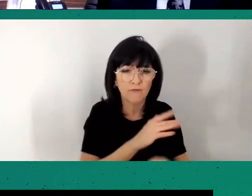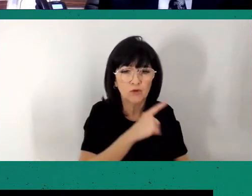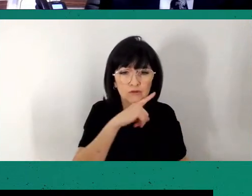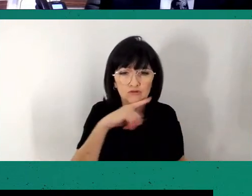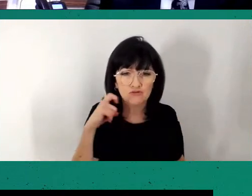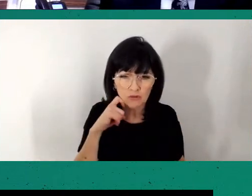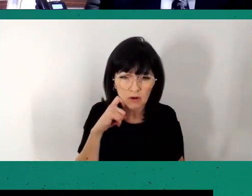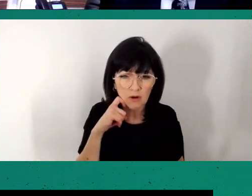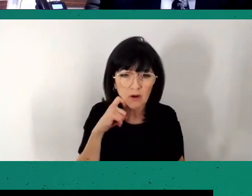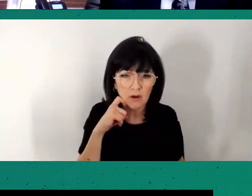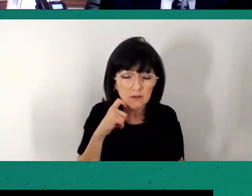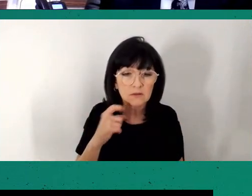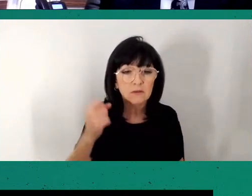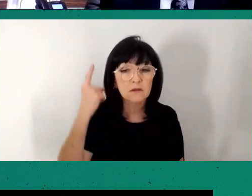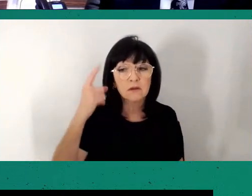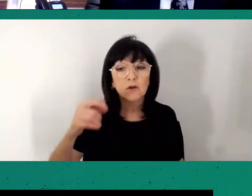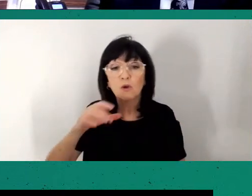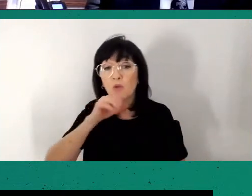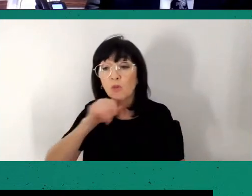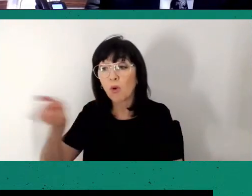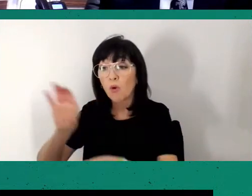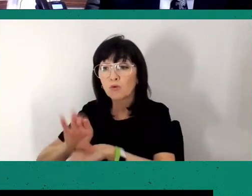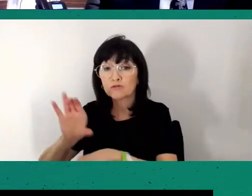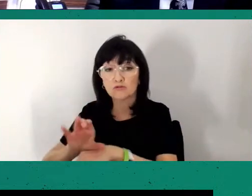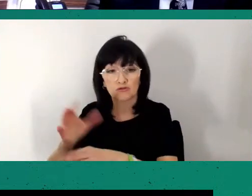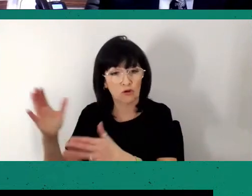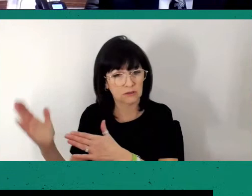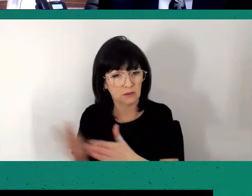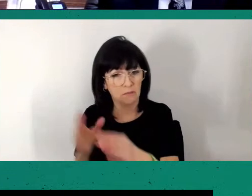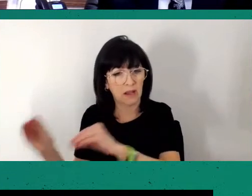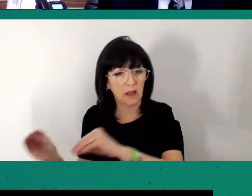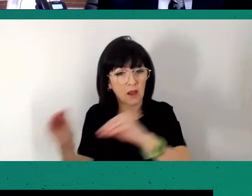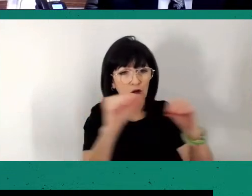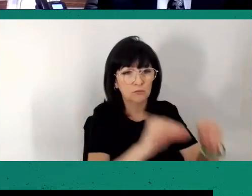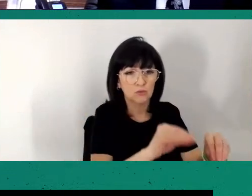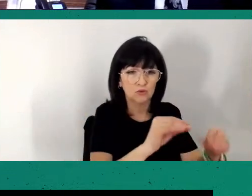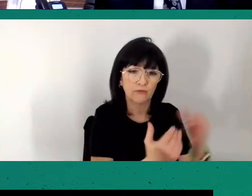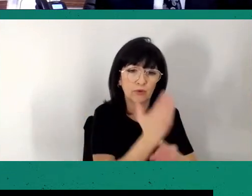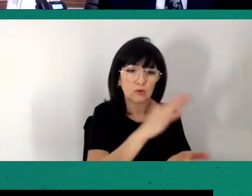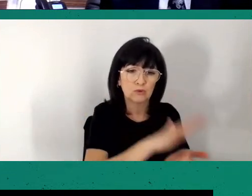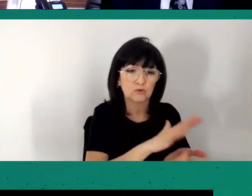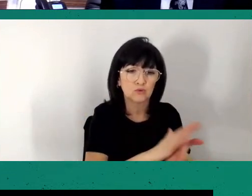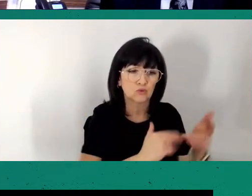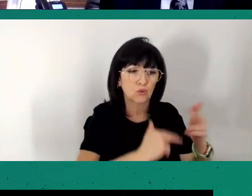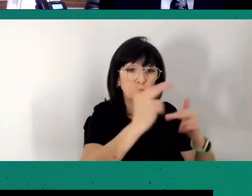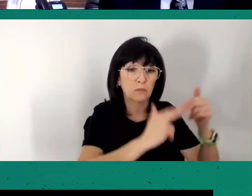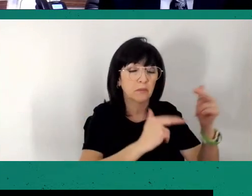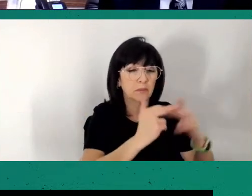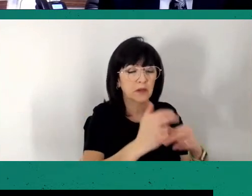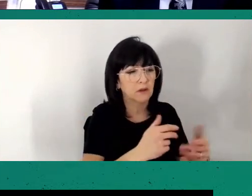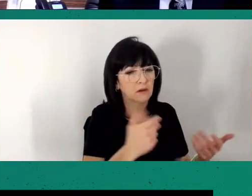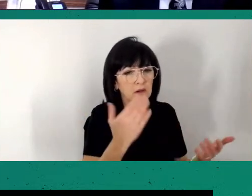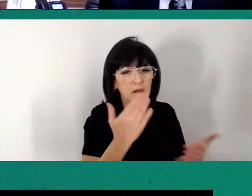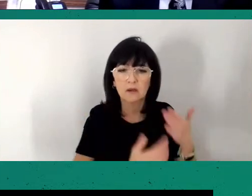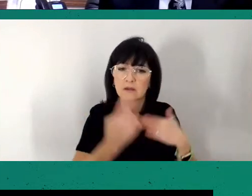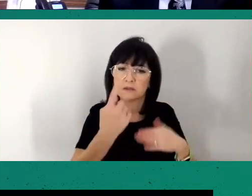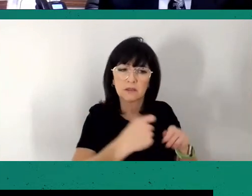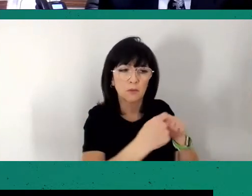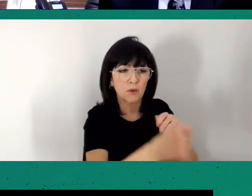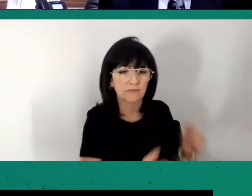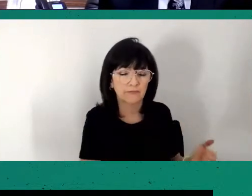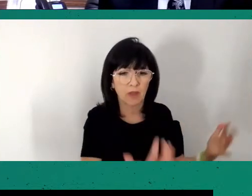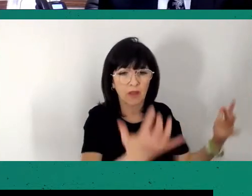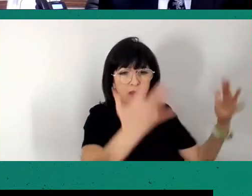from the old church into it when it was burned to the ground. I visited the place with General C.H. Howard